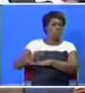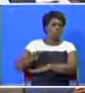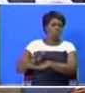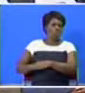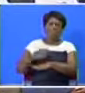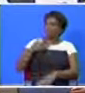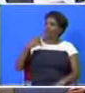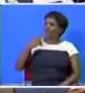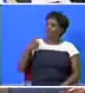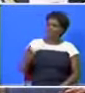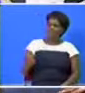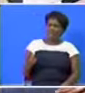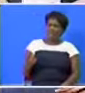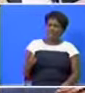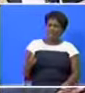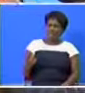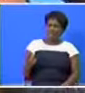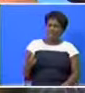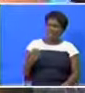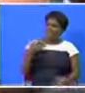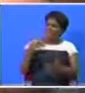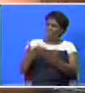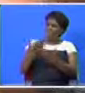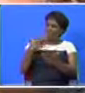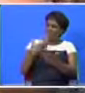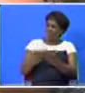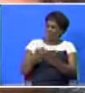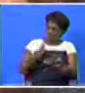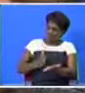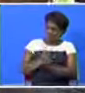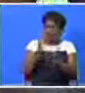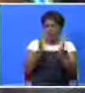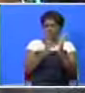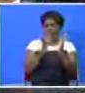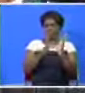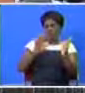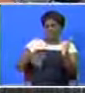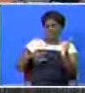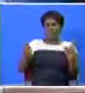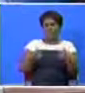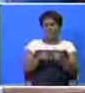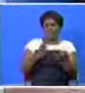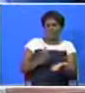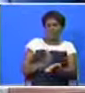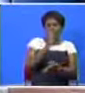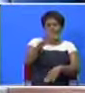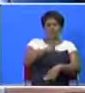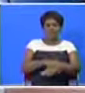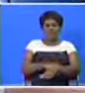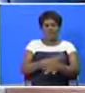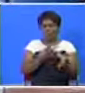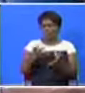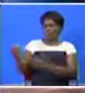Nataka kuambia, you have done justice for the people of Machakos County and women of this country as a whole. Twende